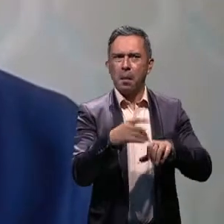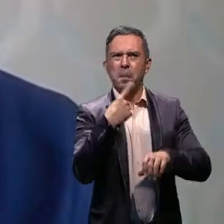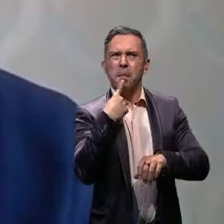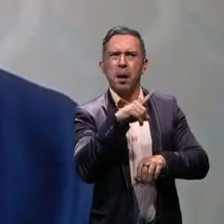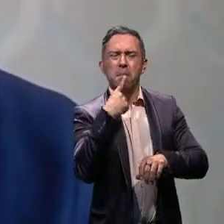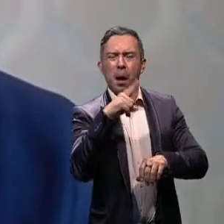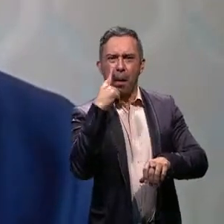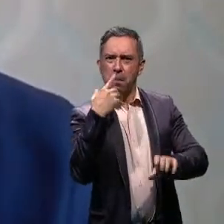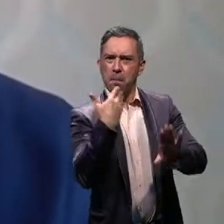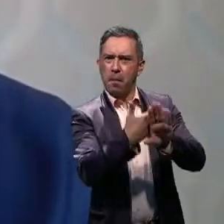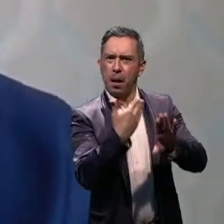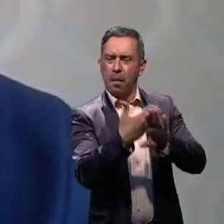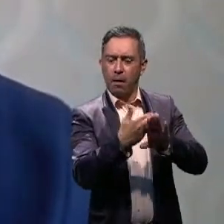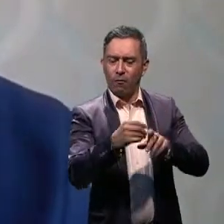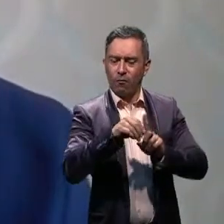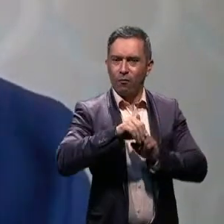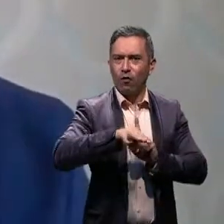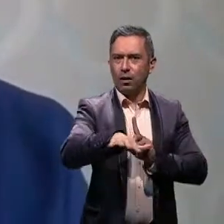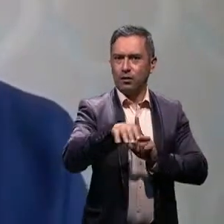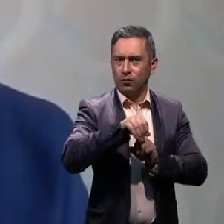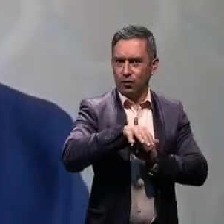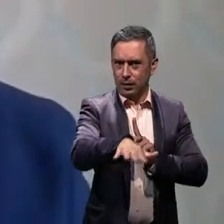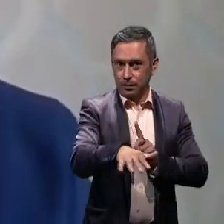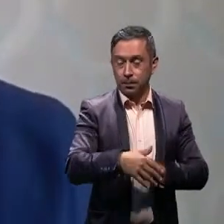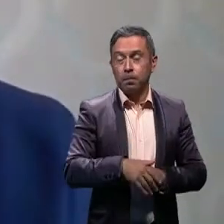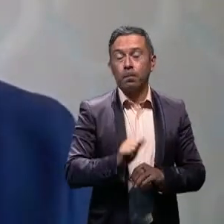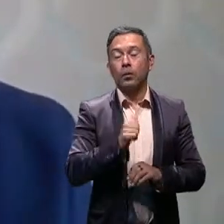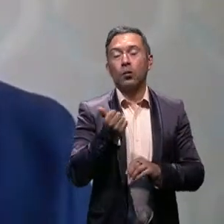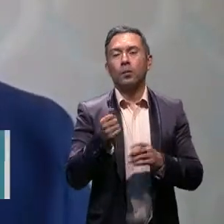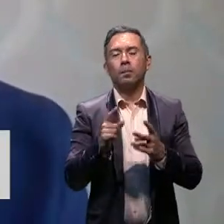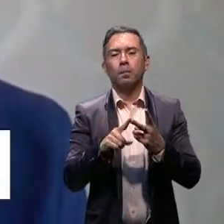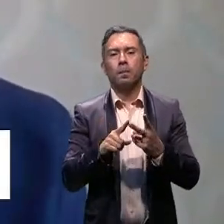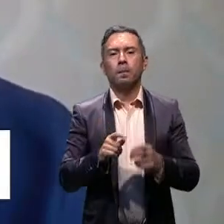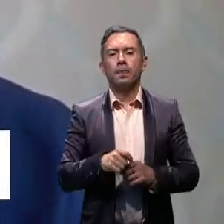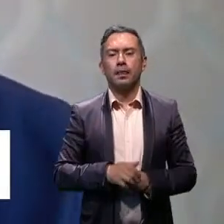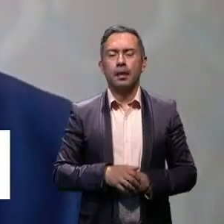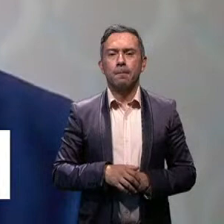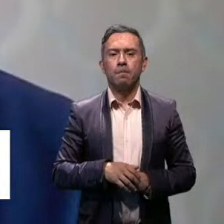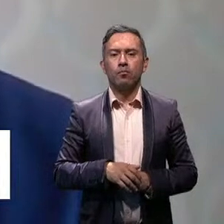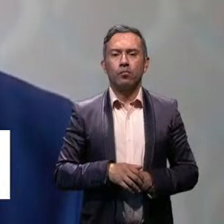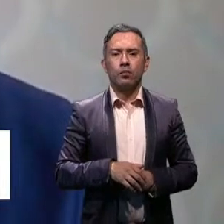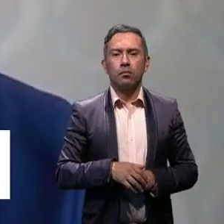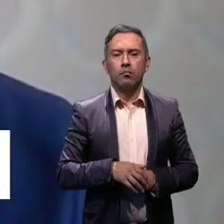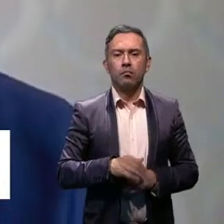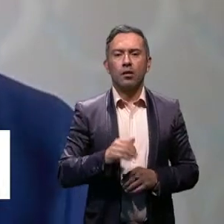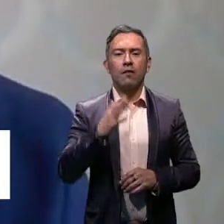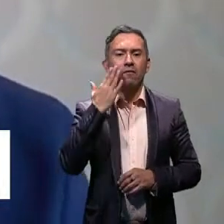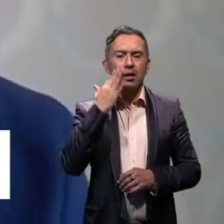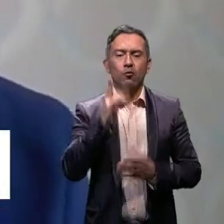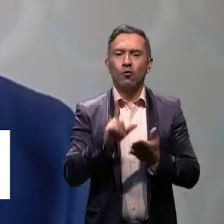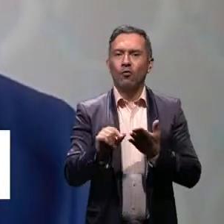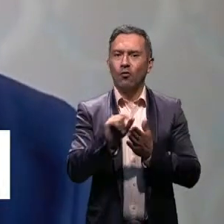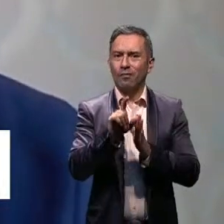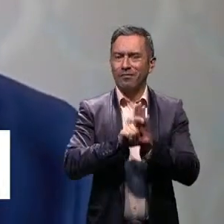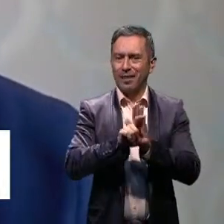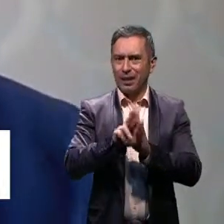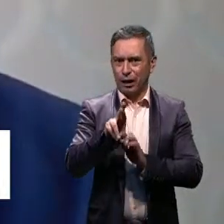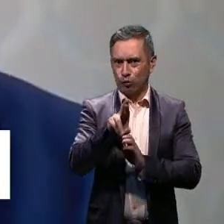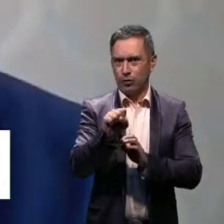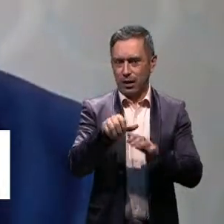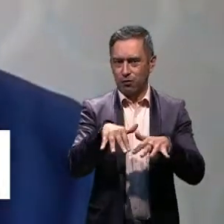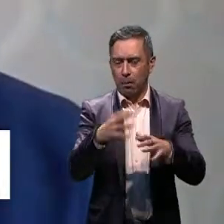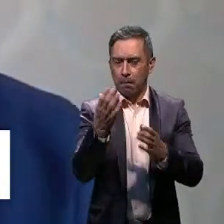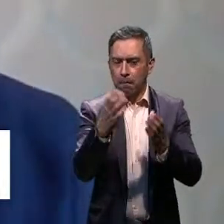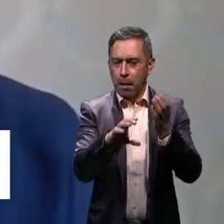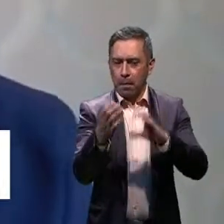all these complaints are multiplied, maybe mainly through the social media that